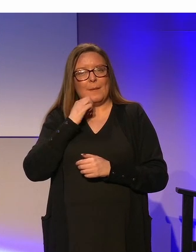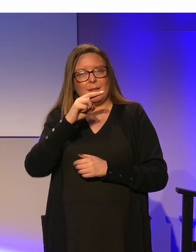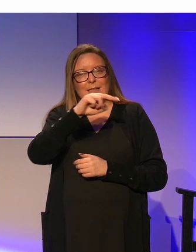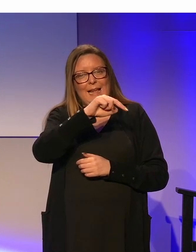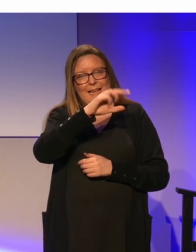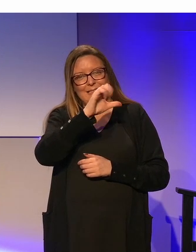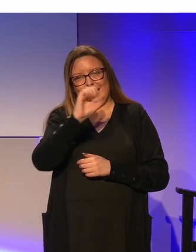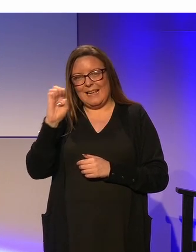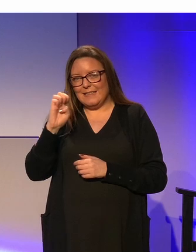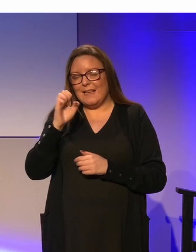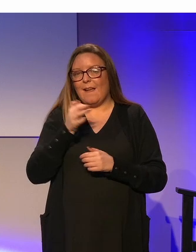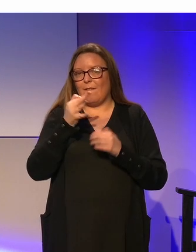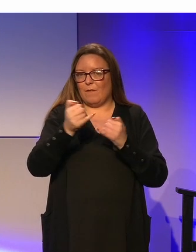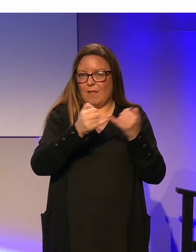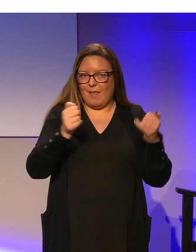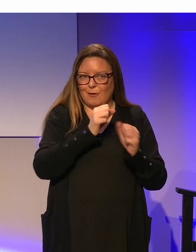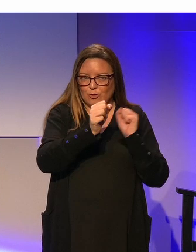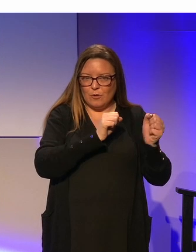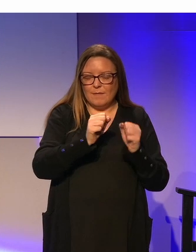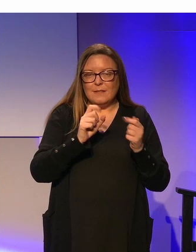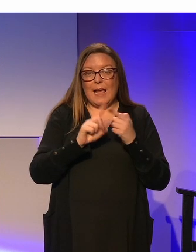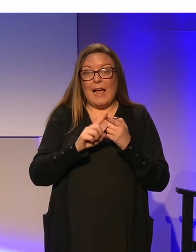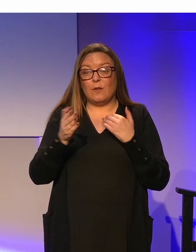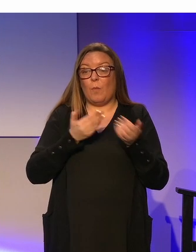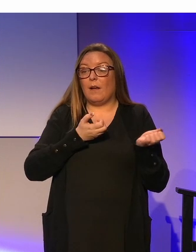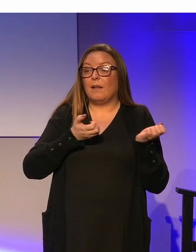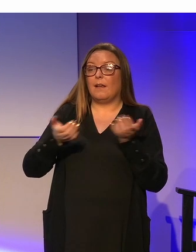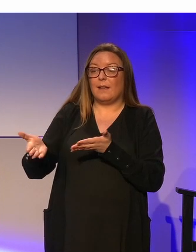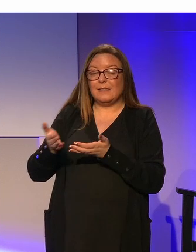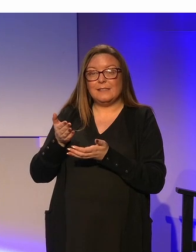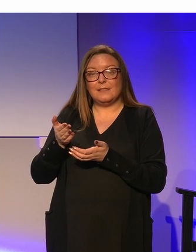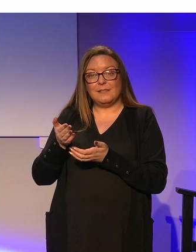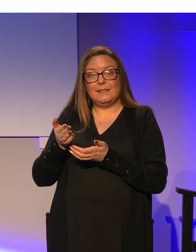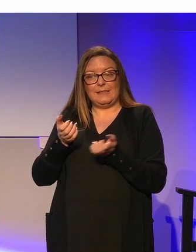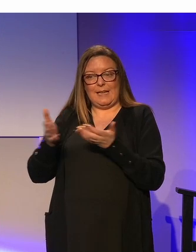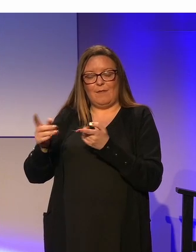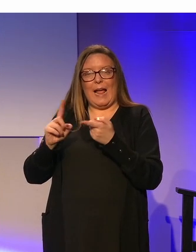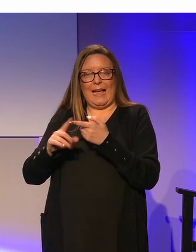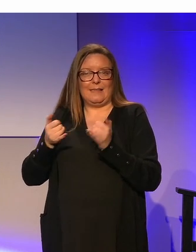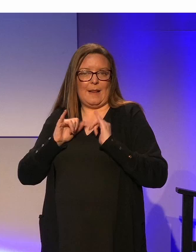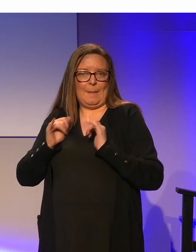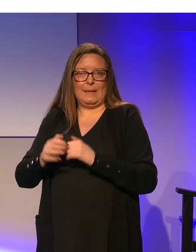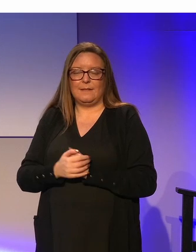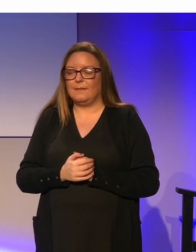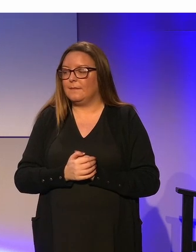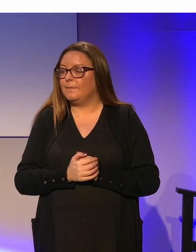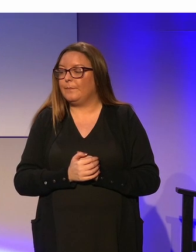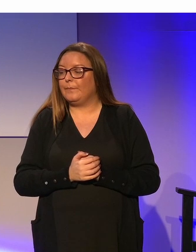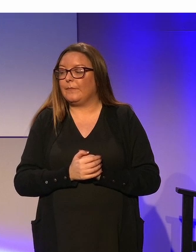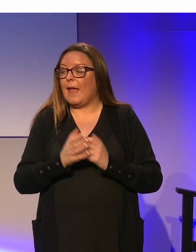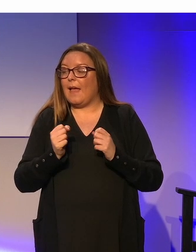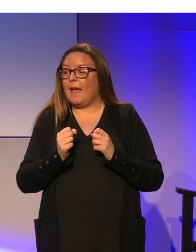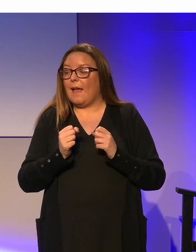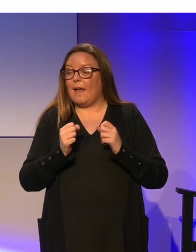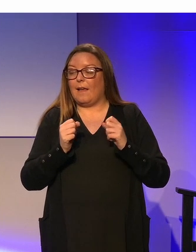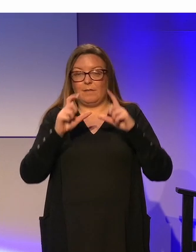frontline services and what they had either directly delivered or enabled. There's a speech bubble on the